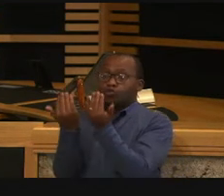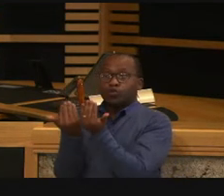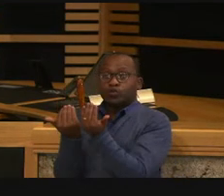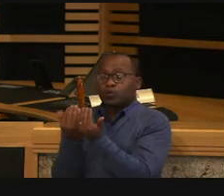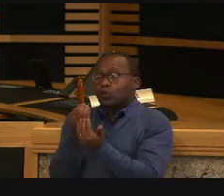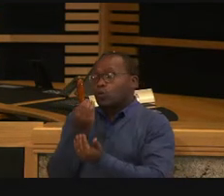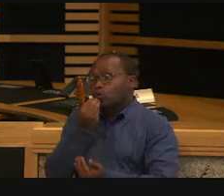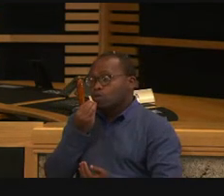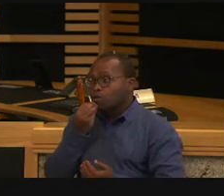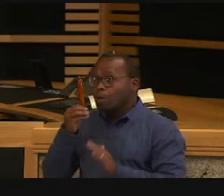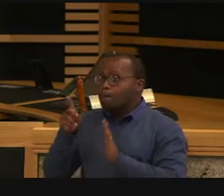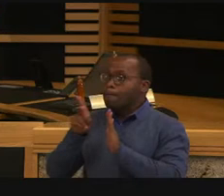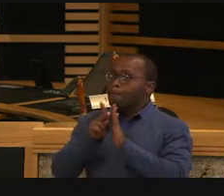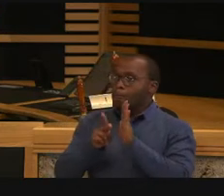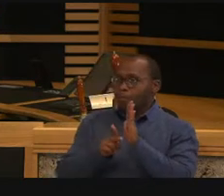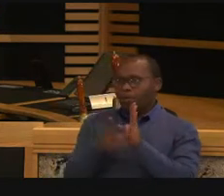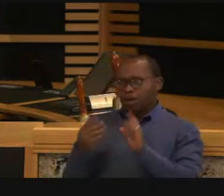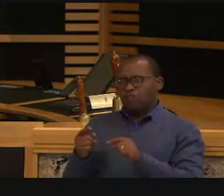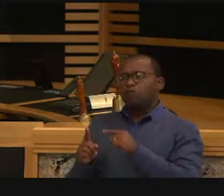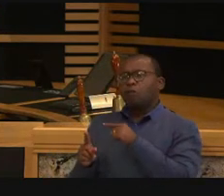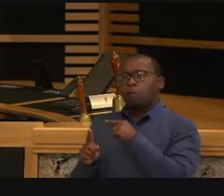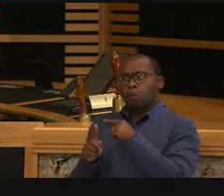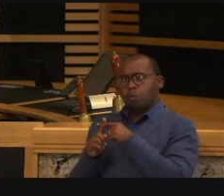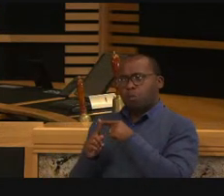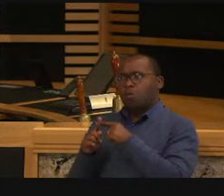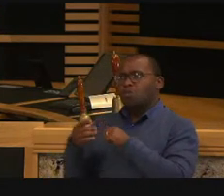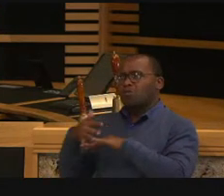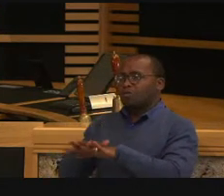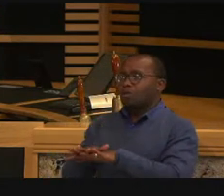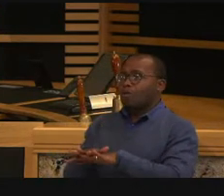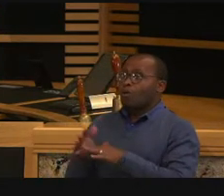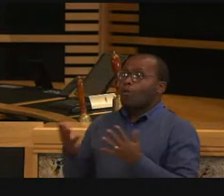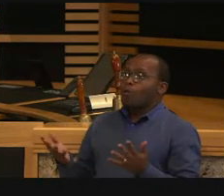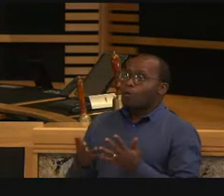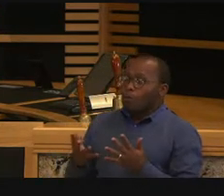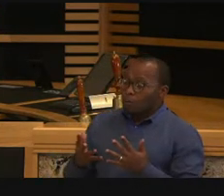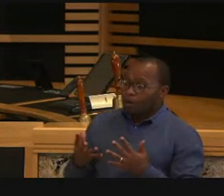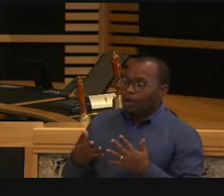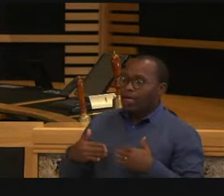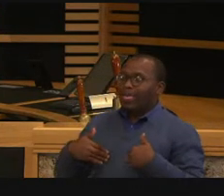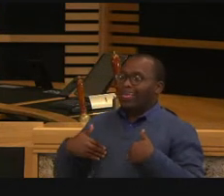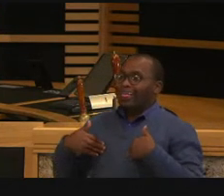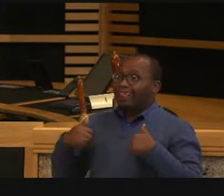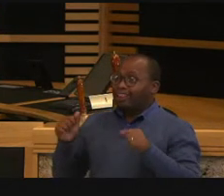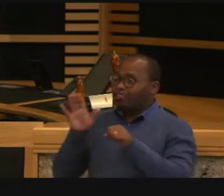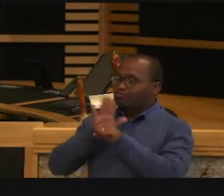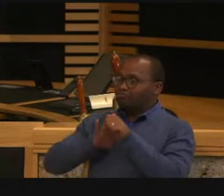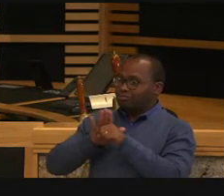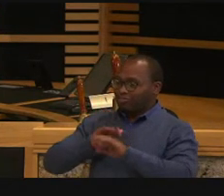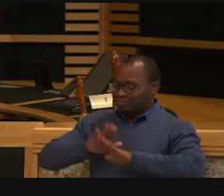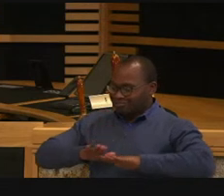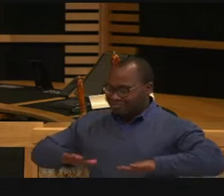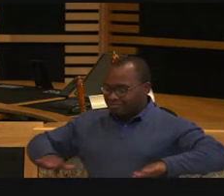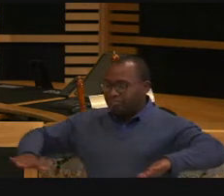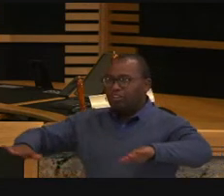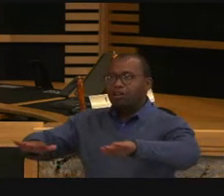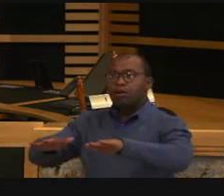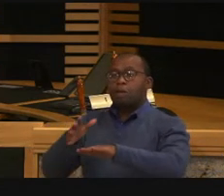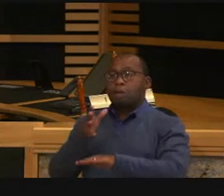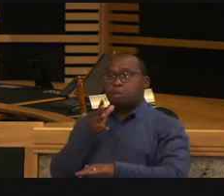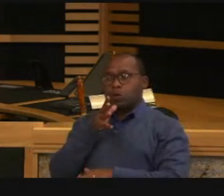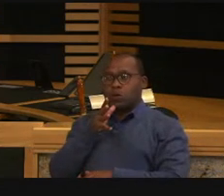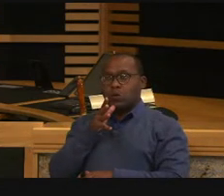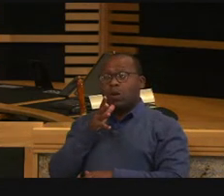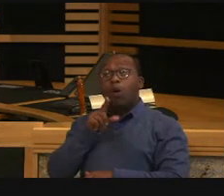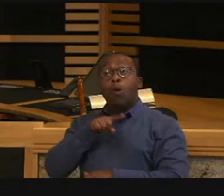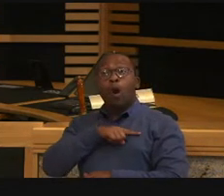a positive impact on the nutritional status of children. For many children, the meal they receive